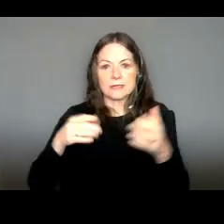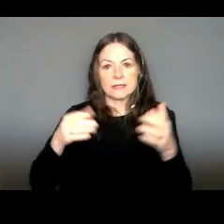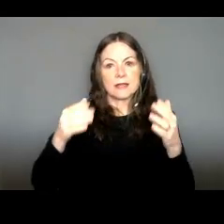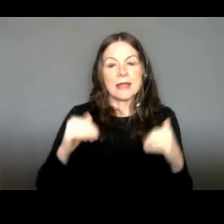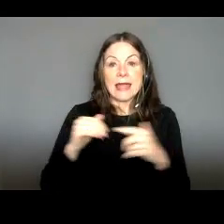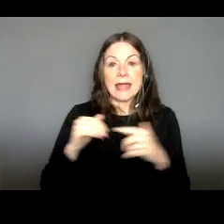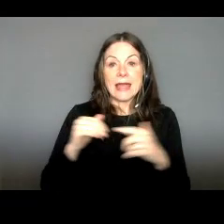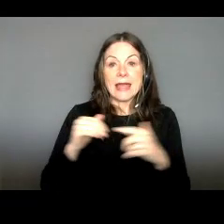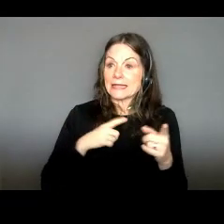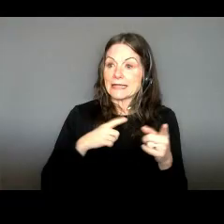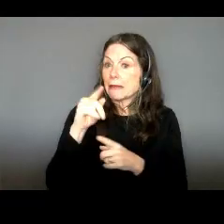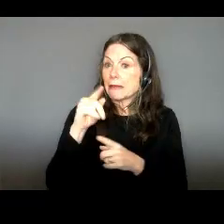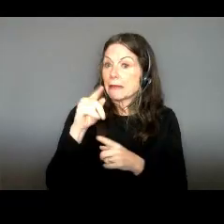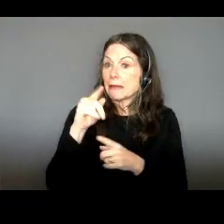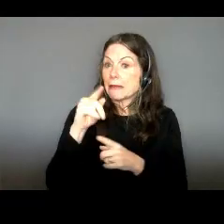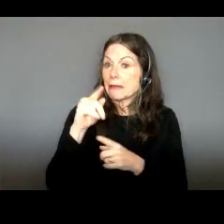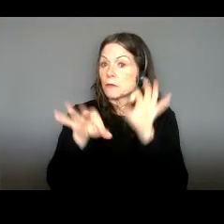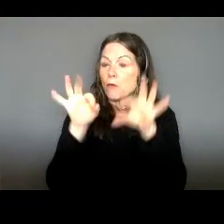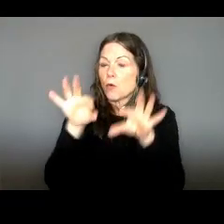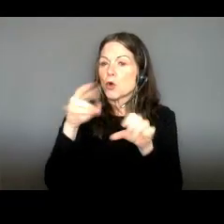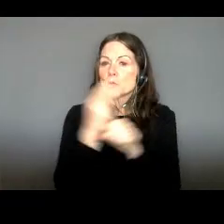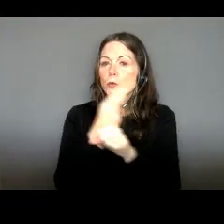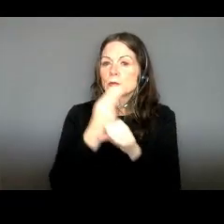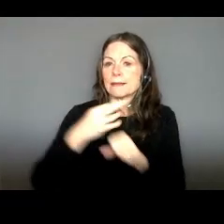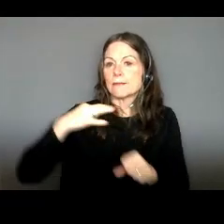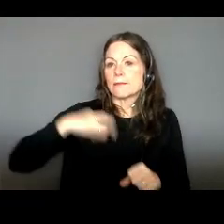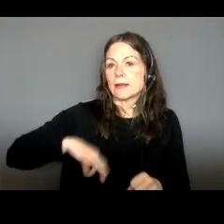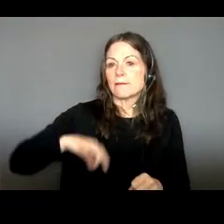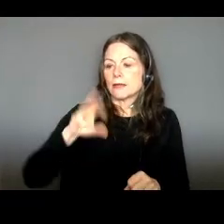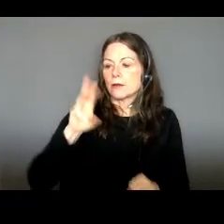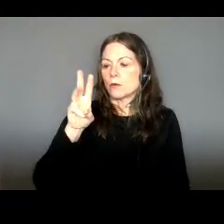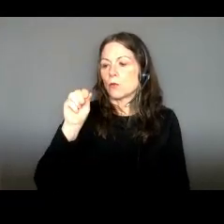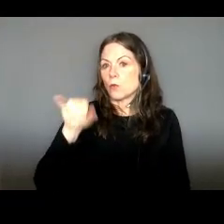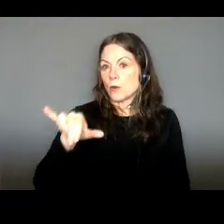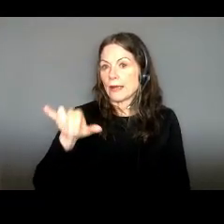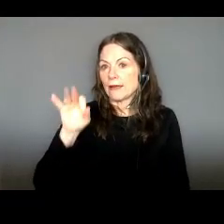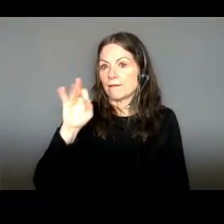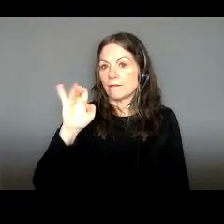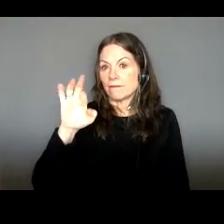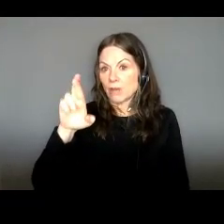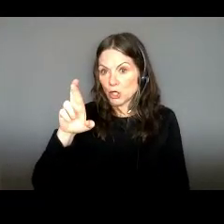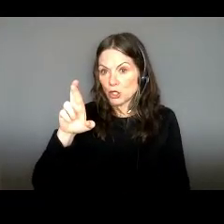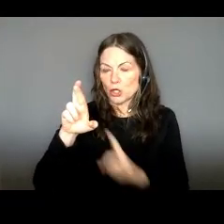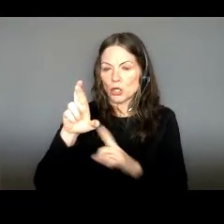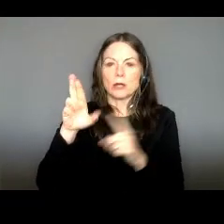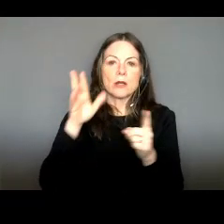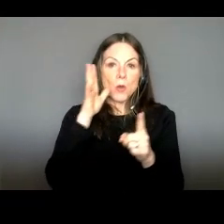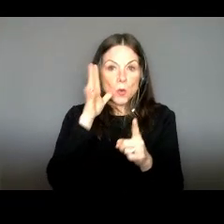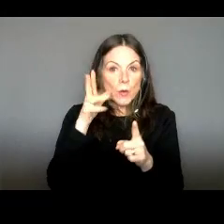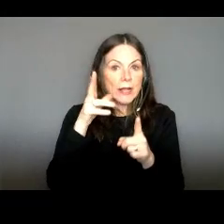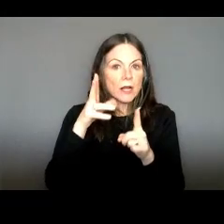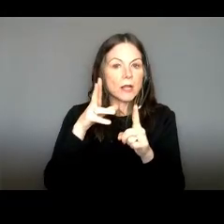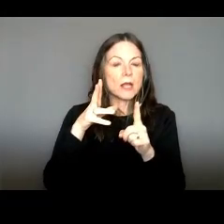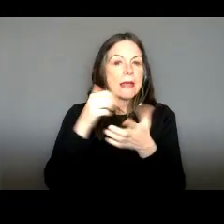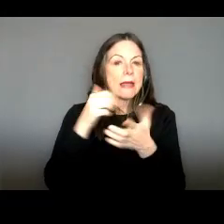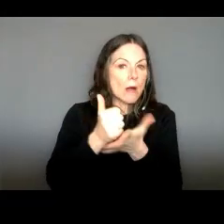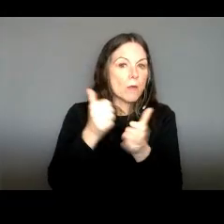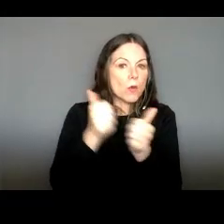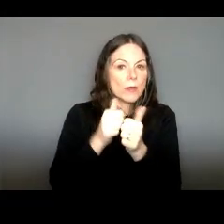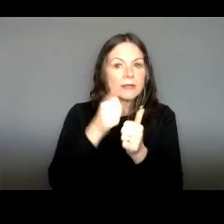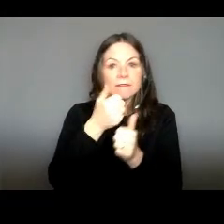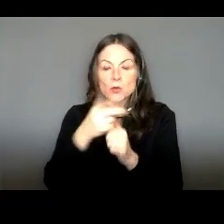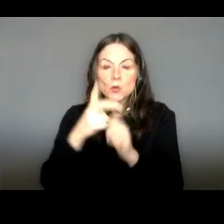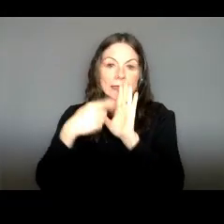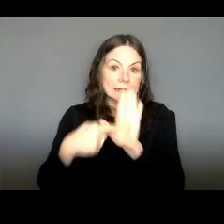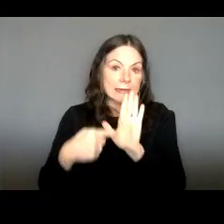of Wayfinder and give you time to explore the tool using some personas. And today I'm also going to give